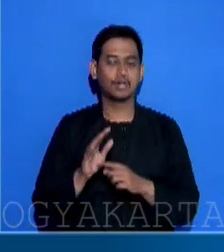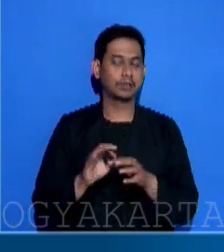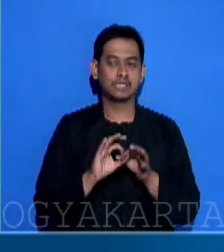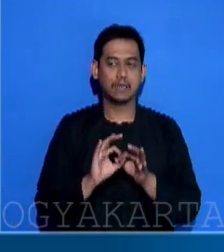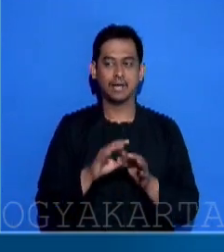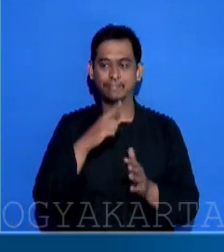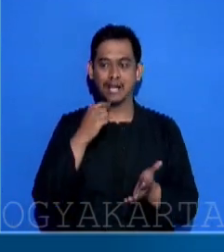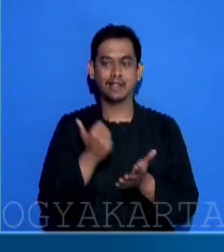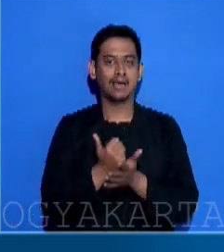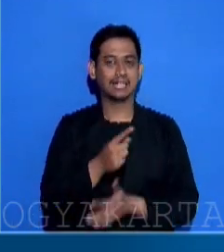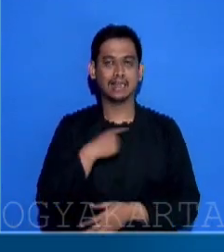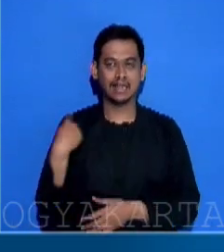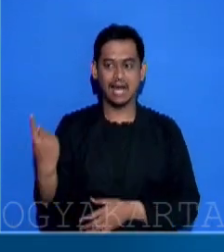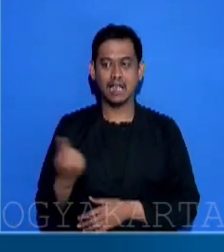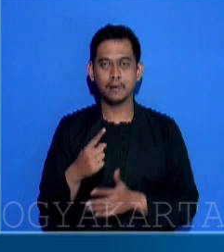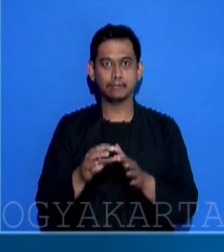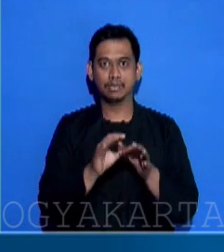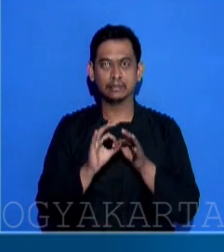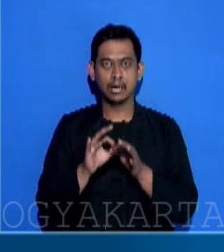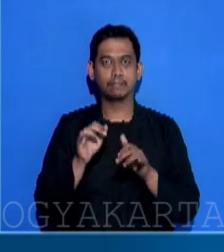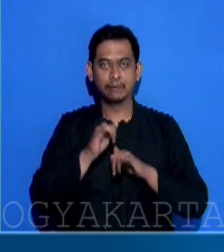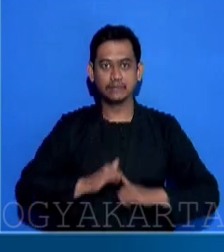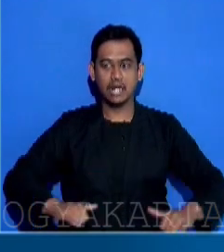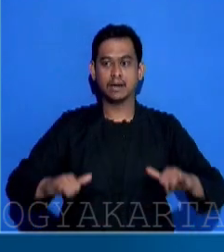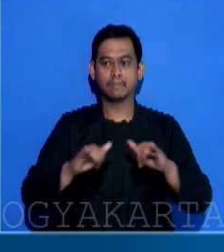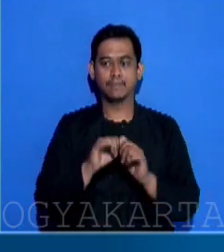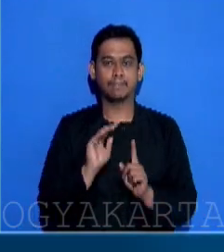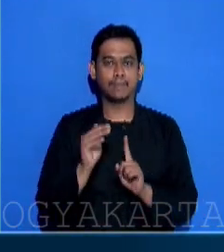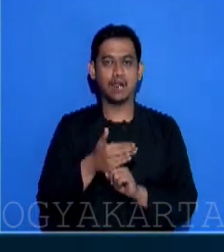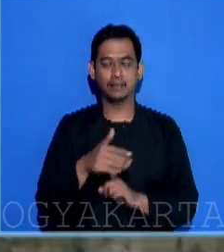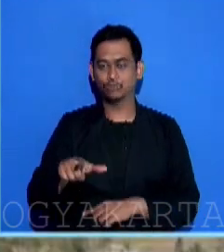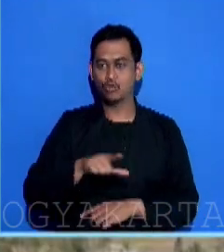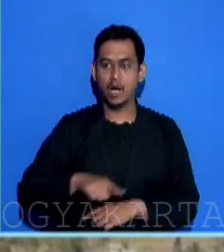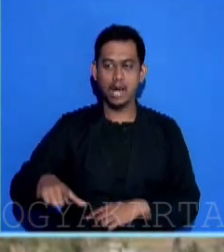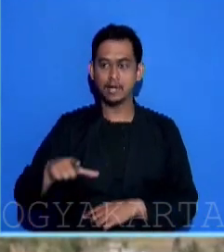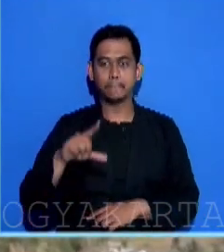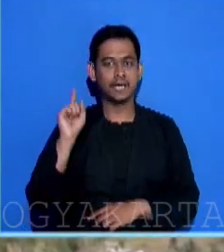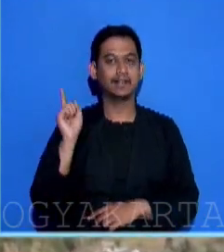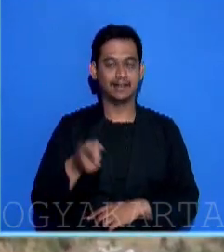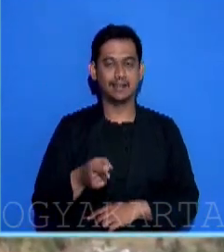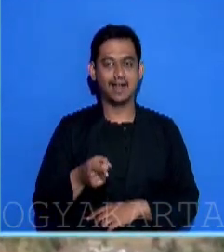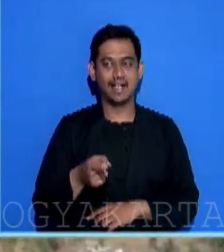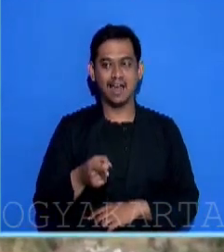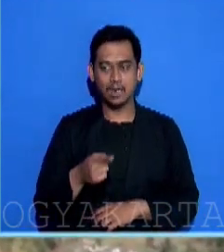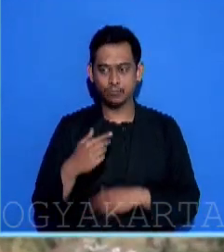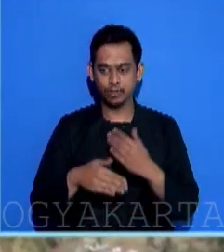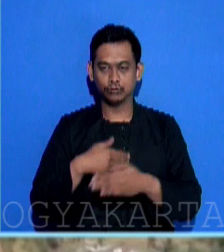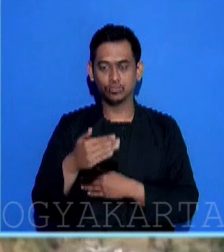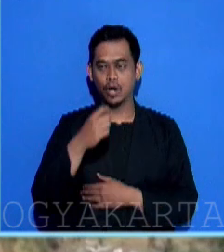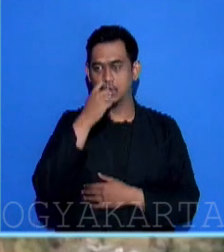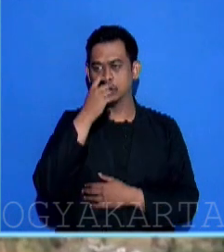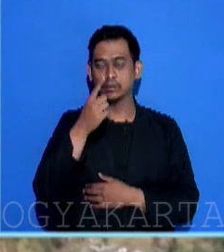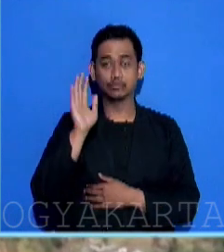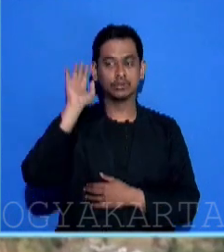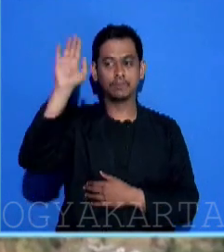important so that we can work together to protect the environment and to make sure that the earth stays green. So we